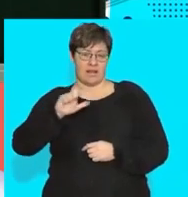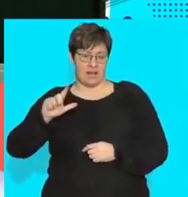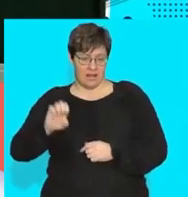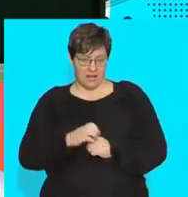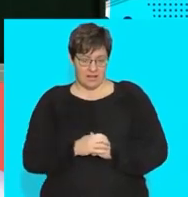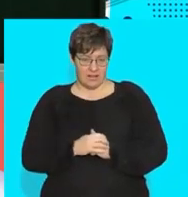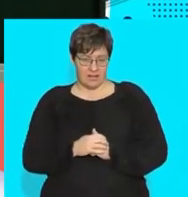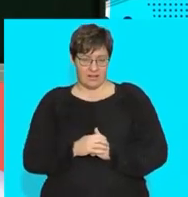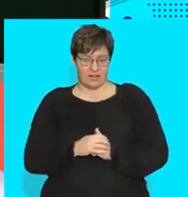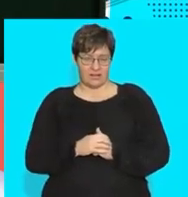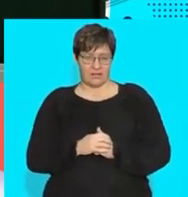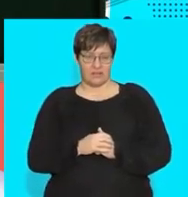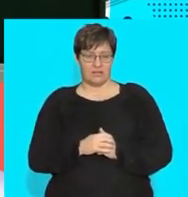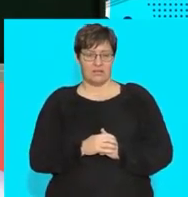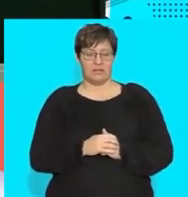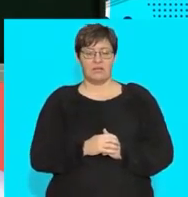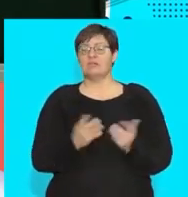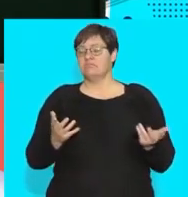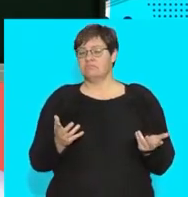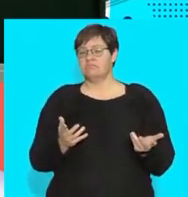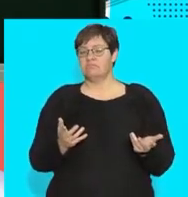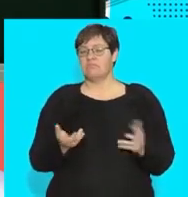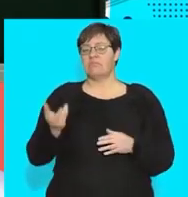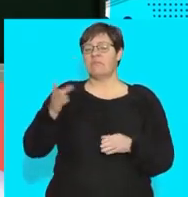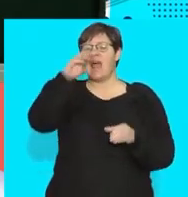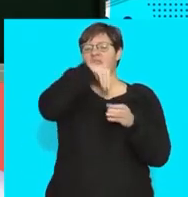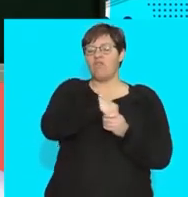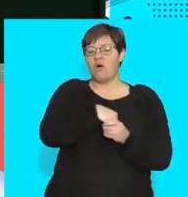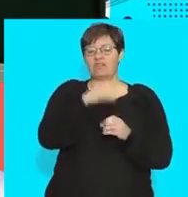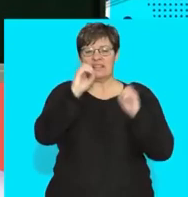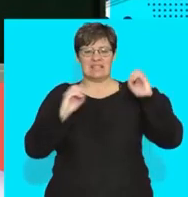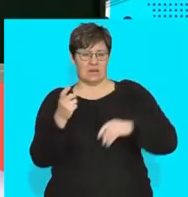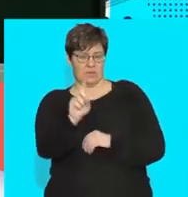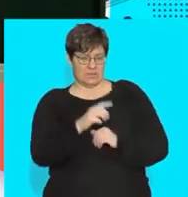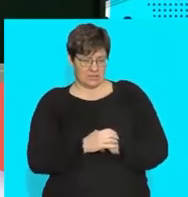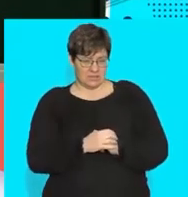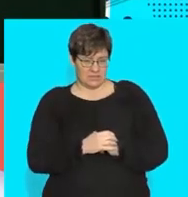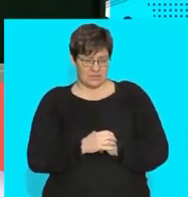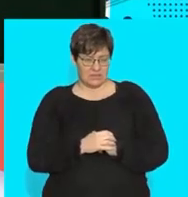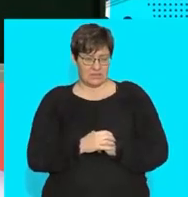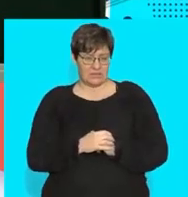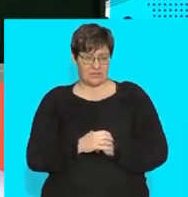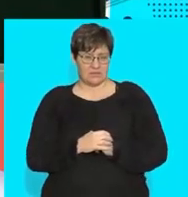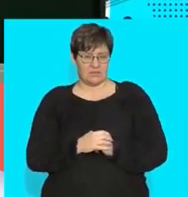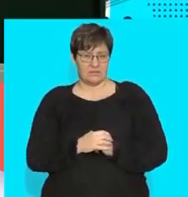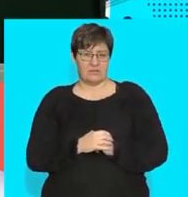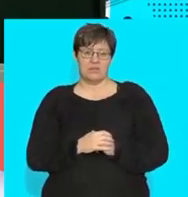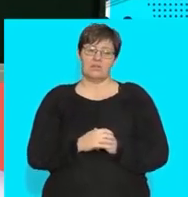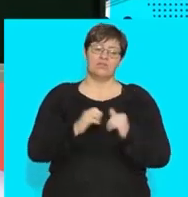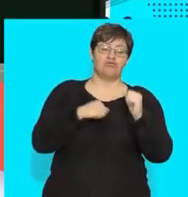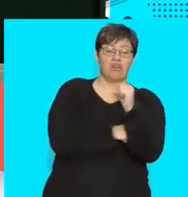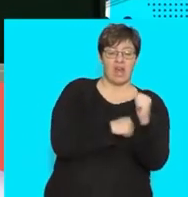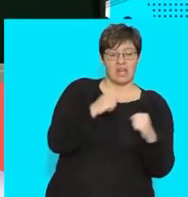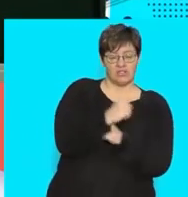going to see what possibly could be in a cell. Now, I need you to understand this very important concept.